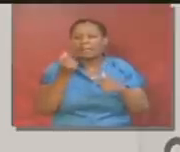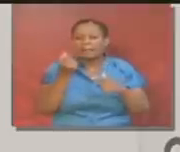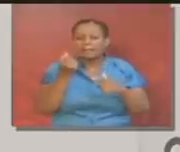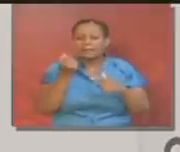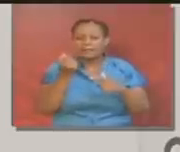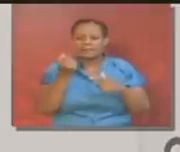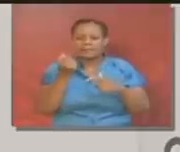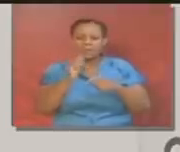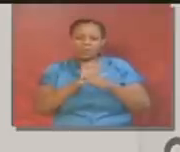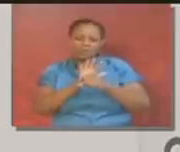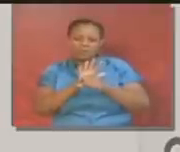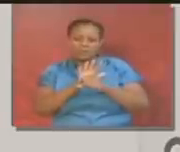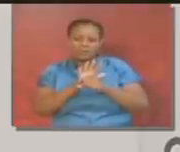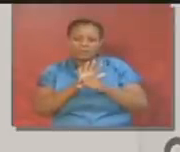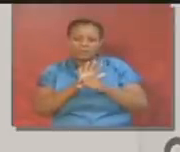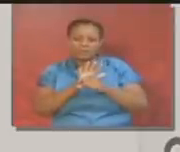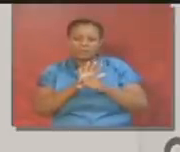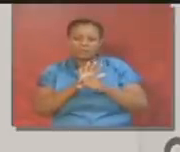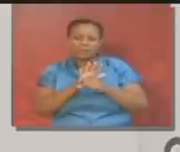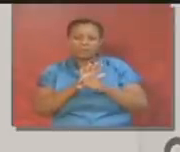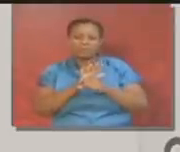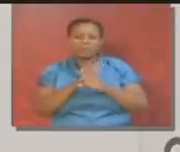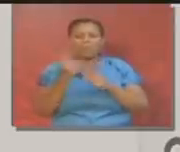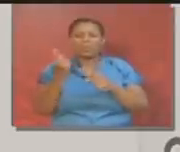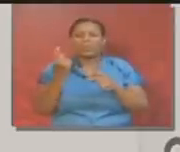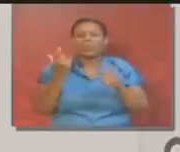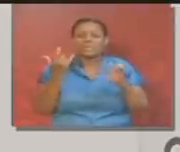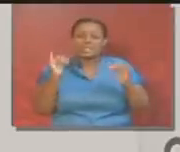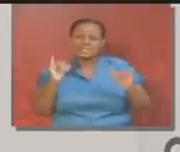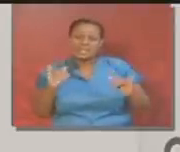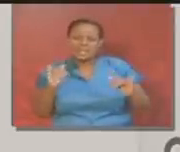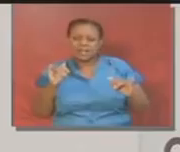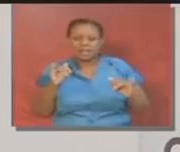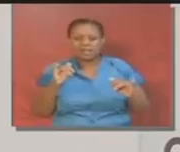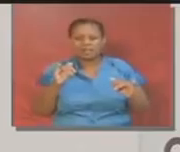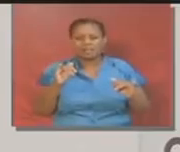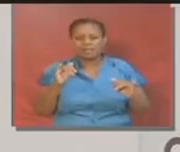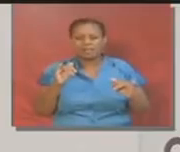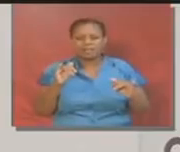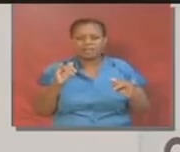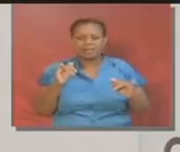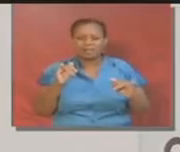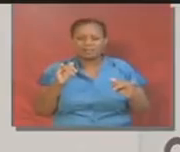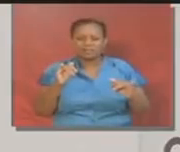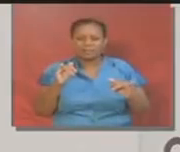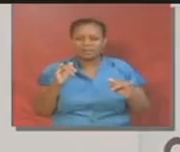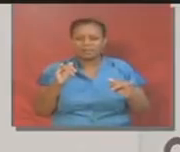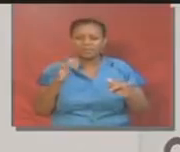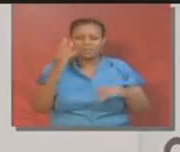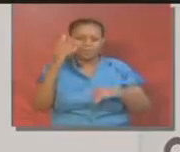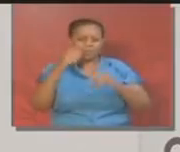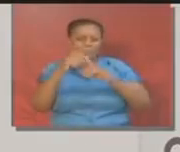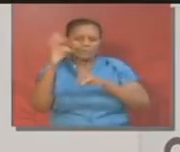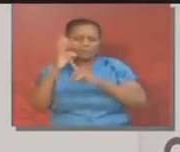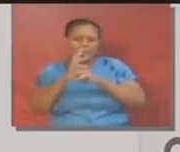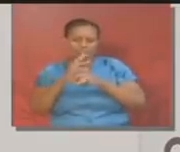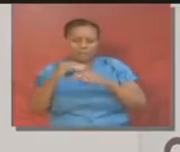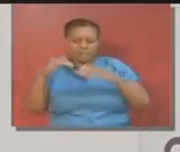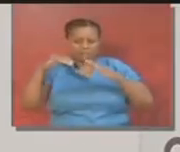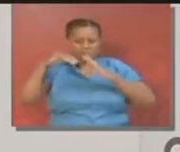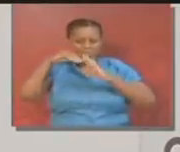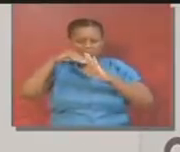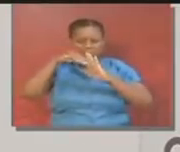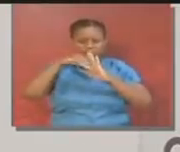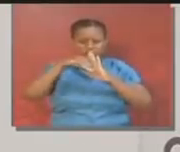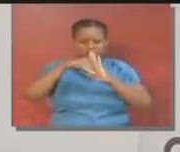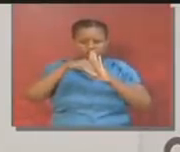3 to 4 to 6 months in terms of that immune coverage. Afterwards, I can go down. So as we have seen in Italy, they